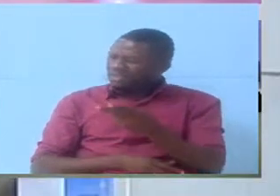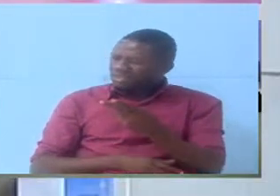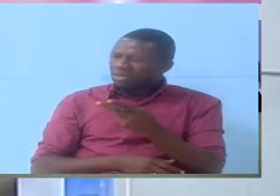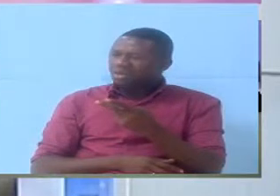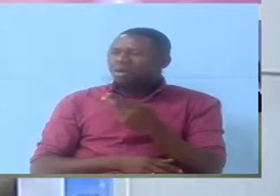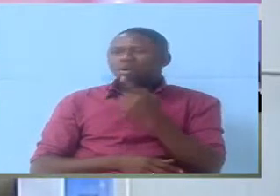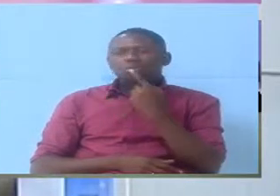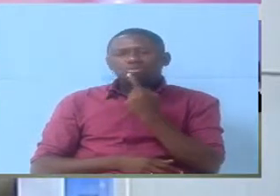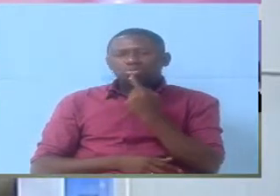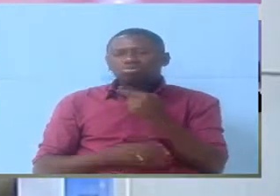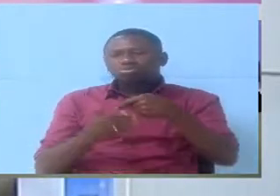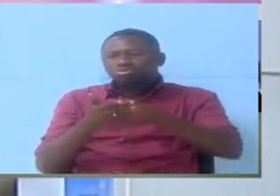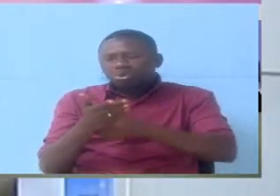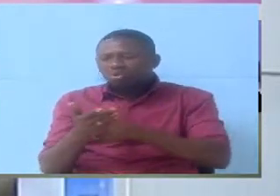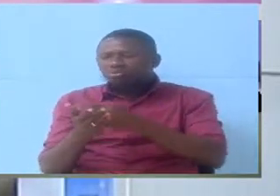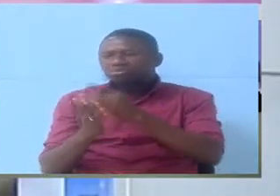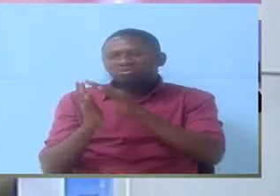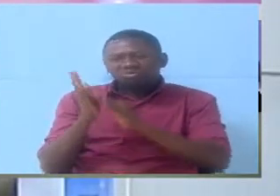those